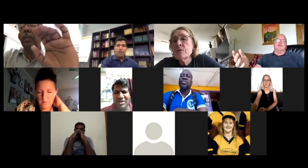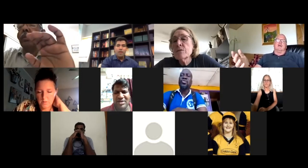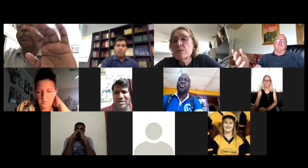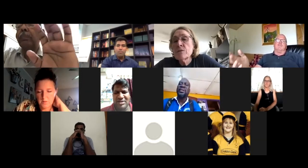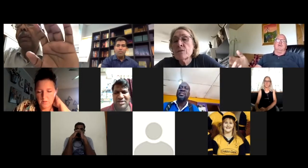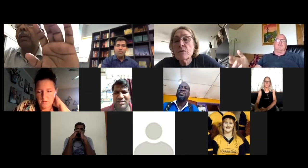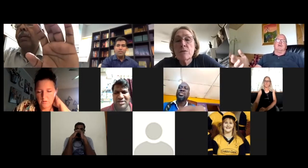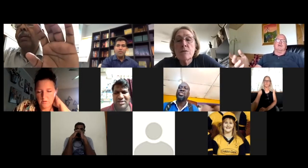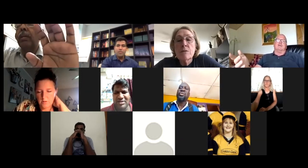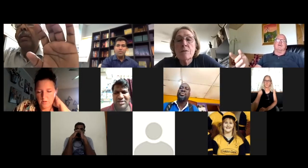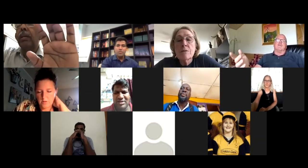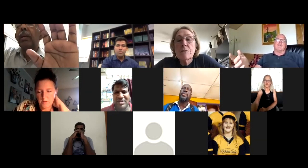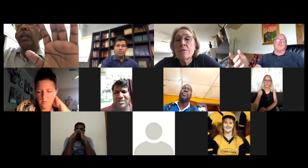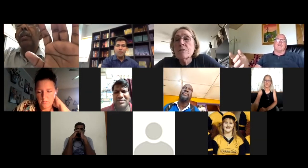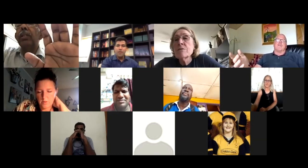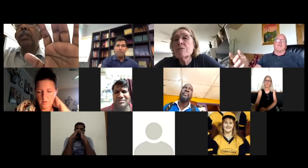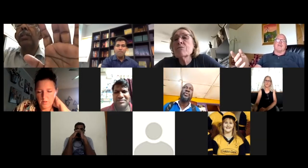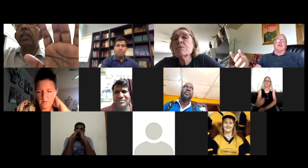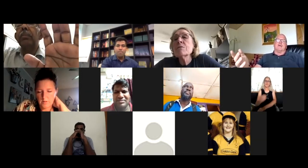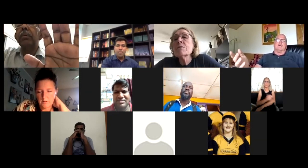In Jesus' name.